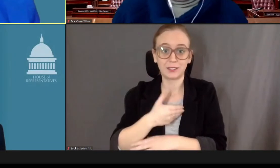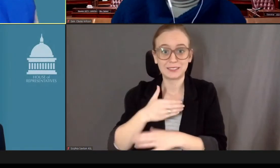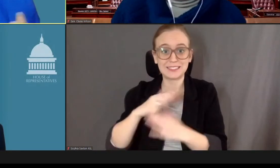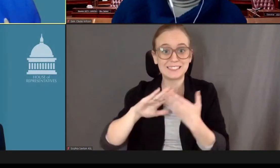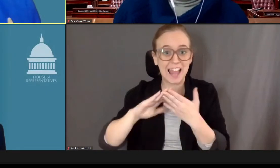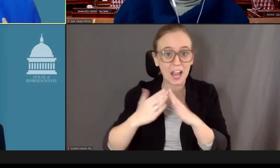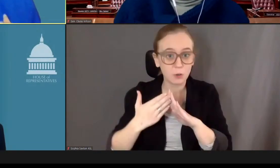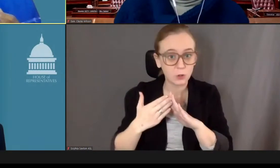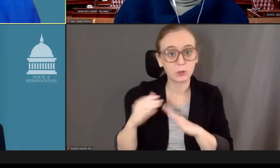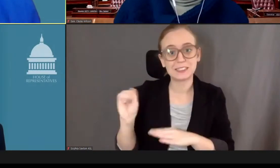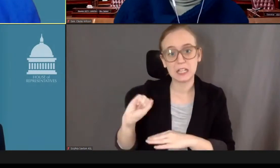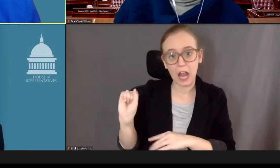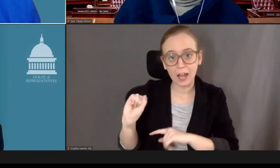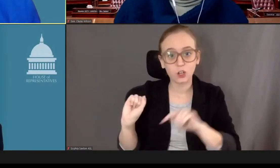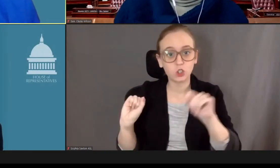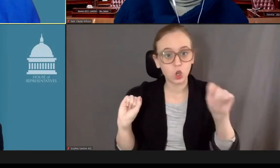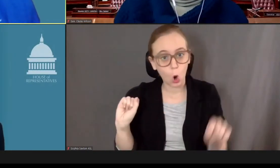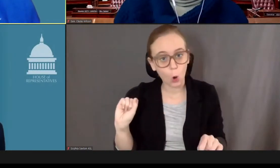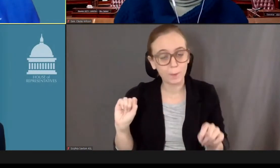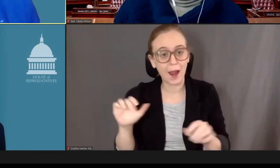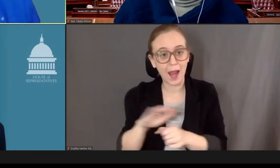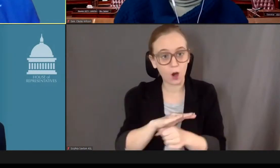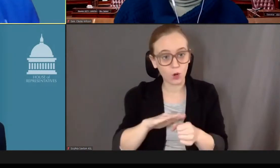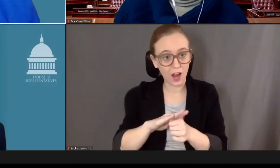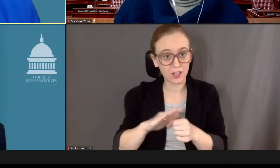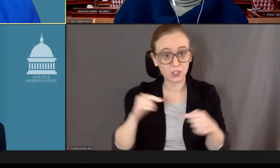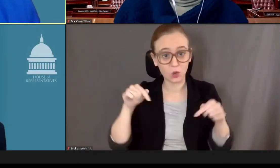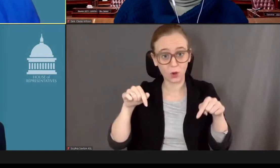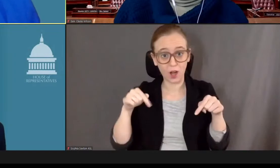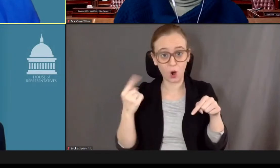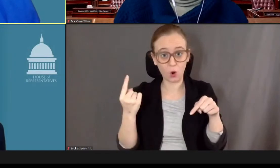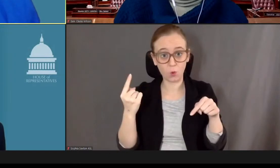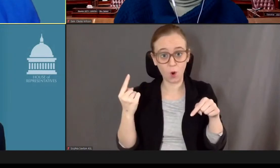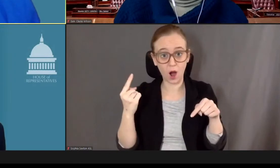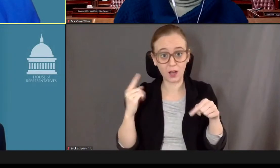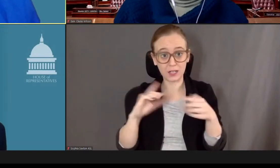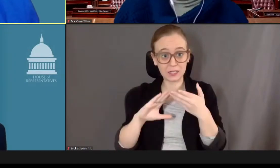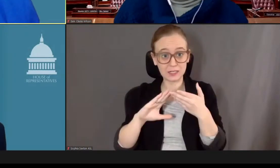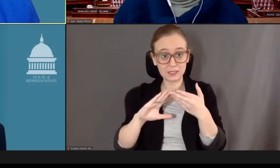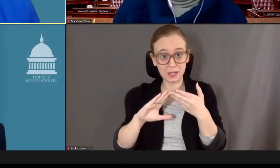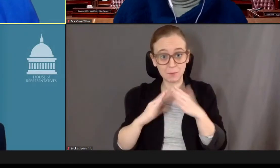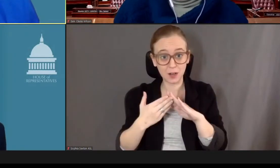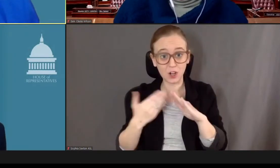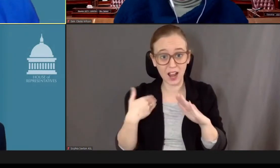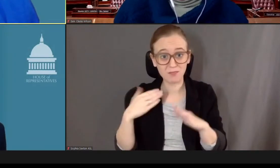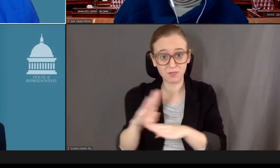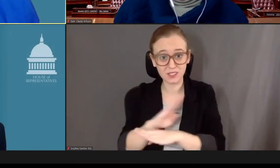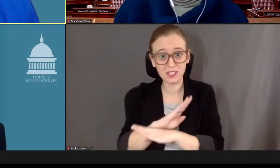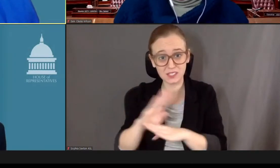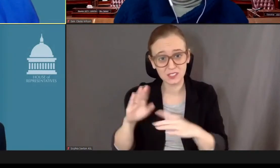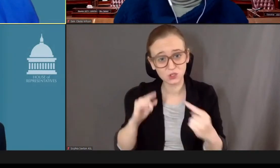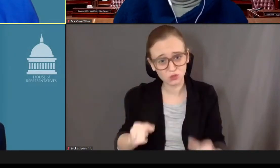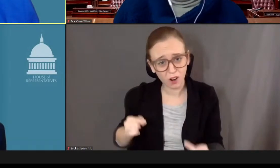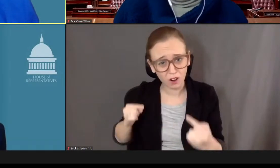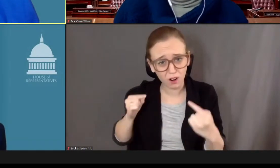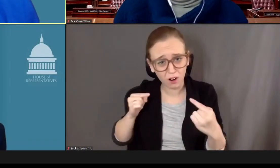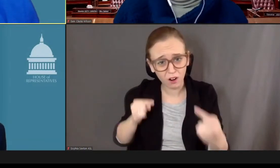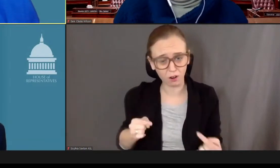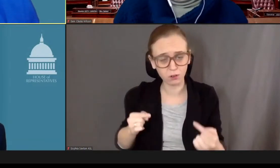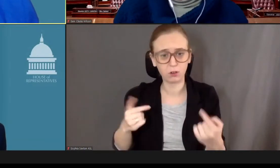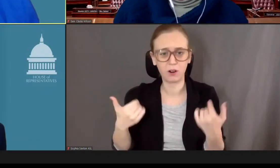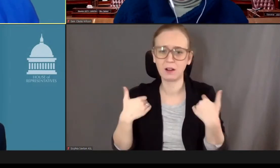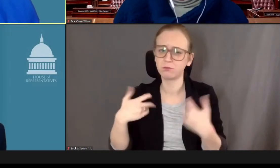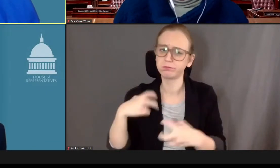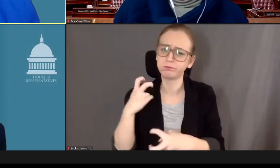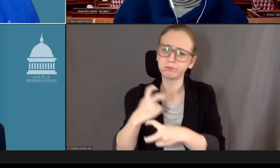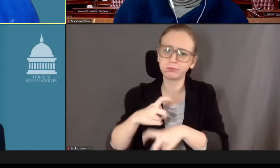And we're in one of those communities where we have businesses that are struggling and that had difficulty accessing the resources. We